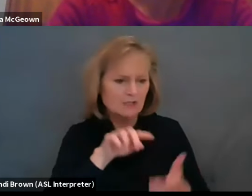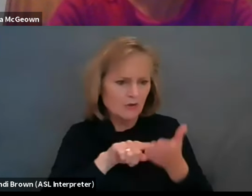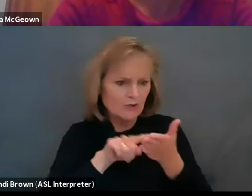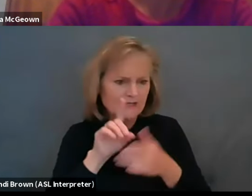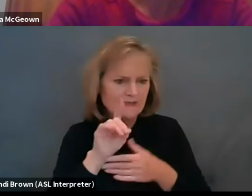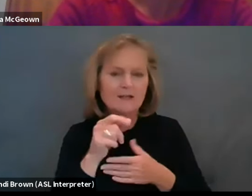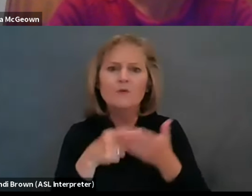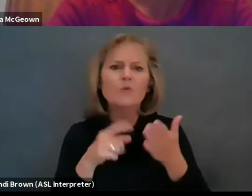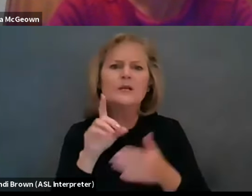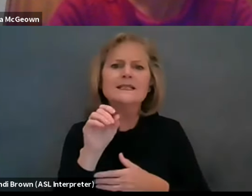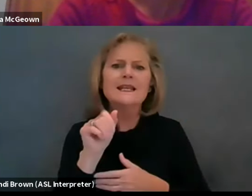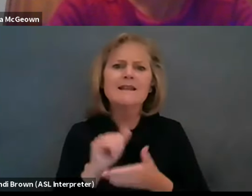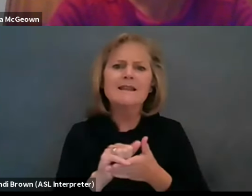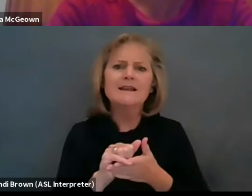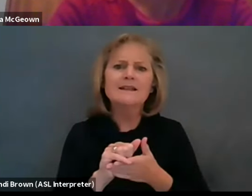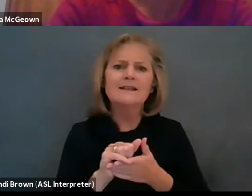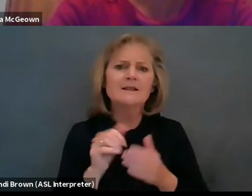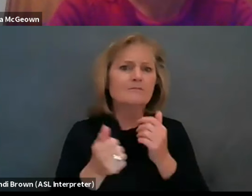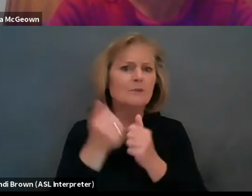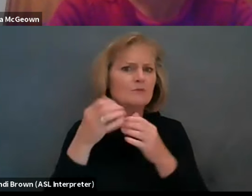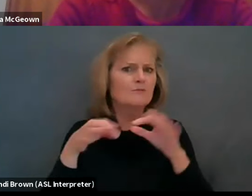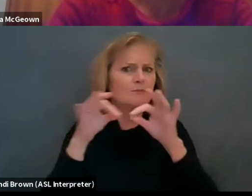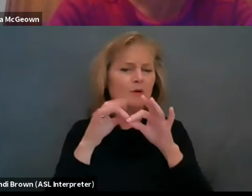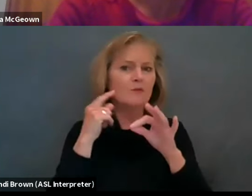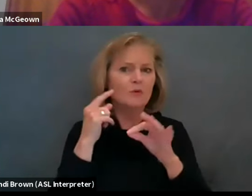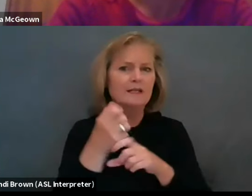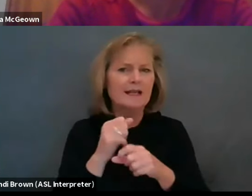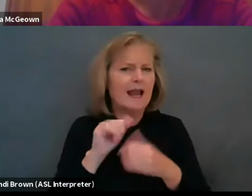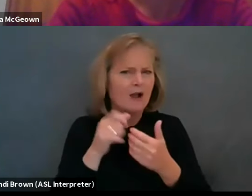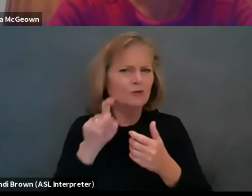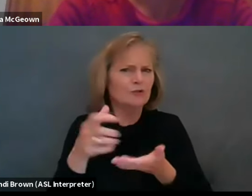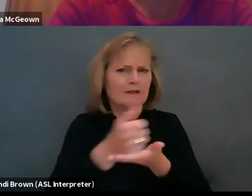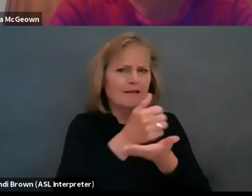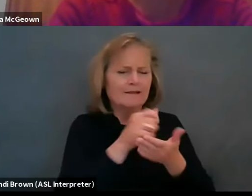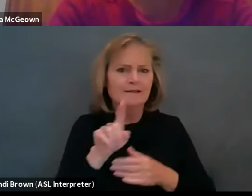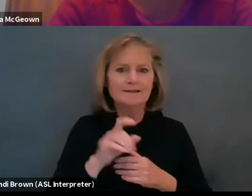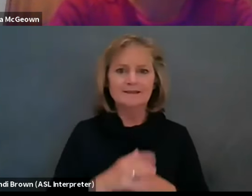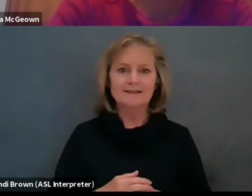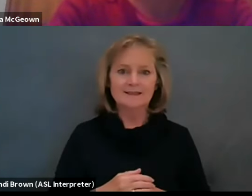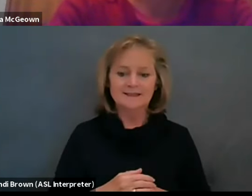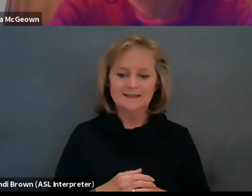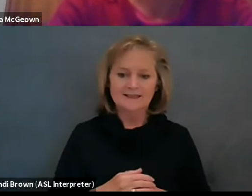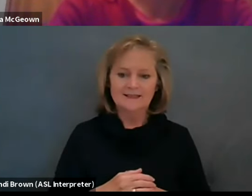what's the data that's most important that we get, and how should it be collected?